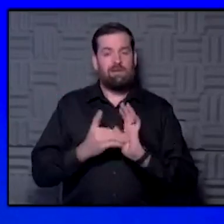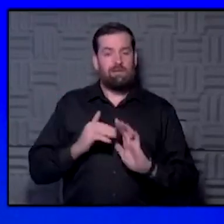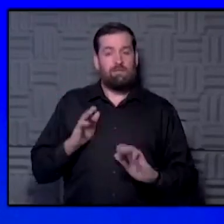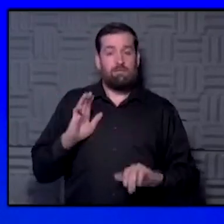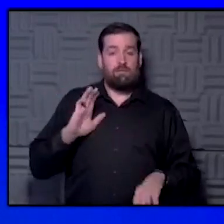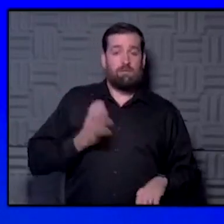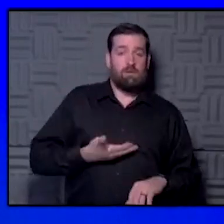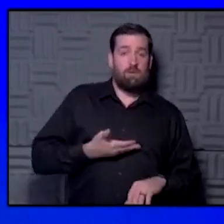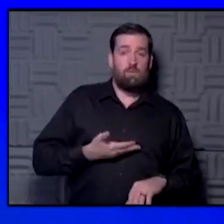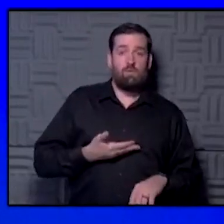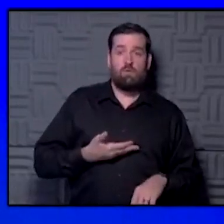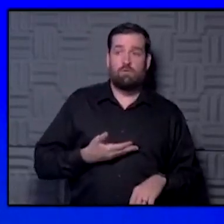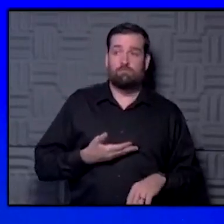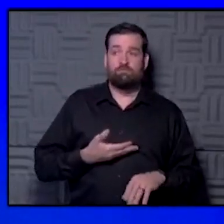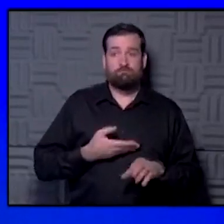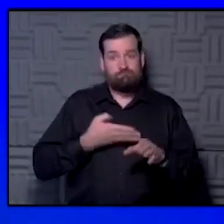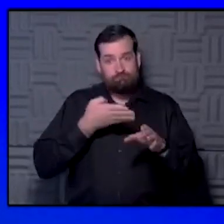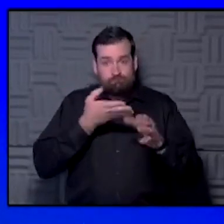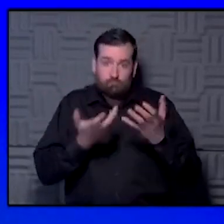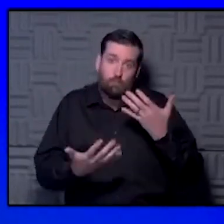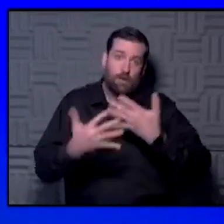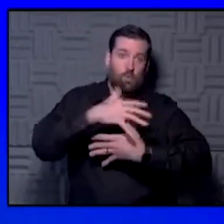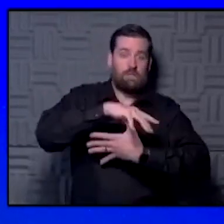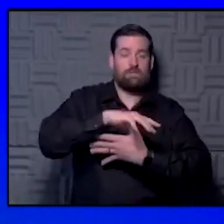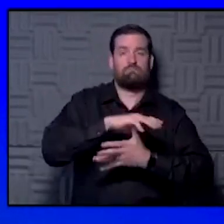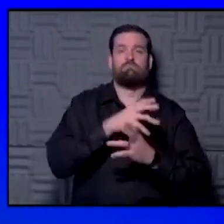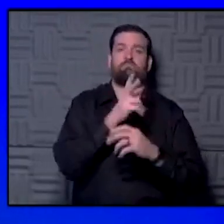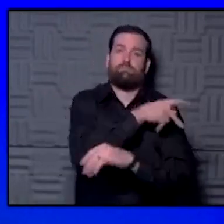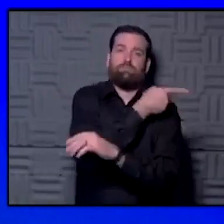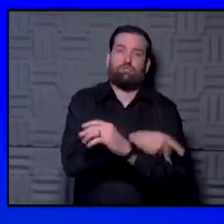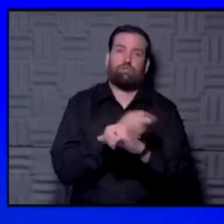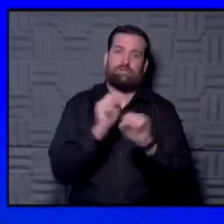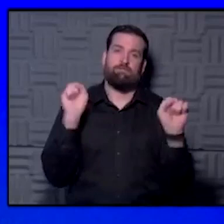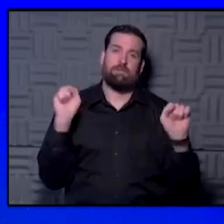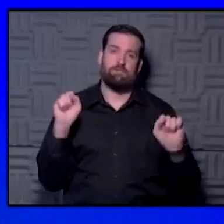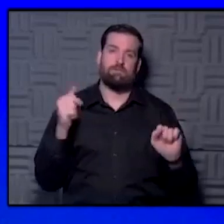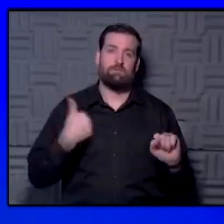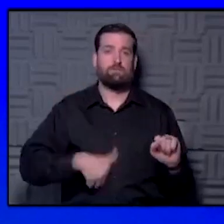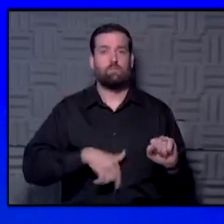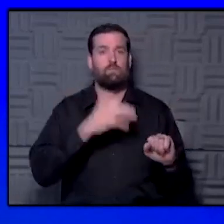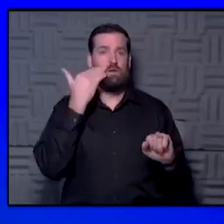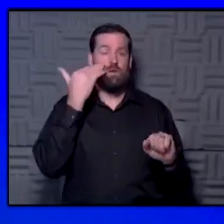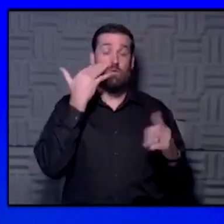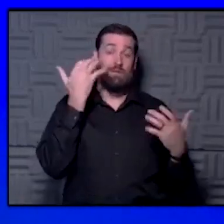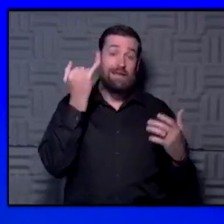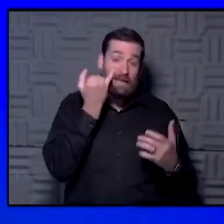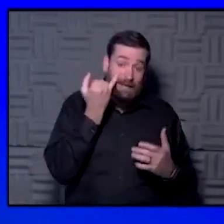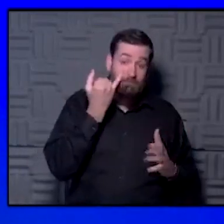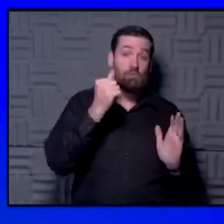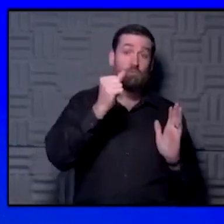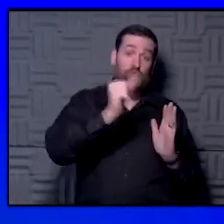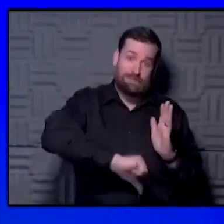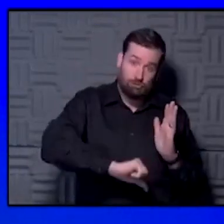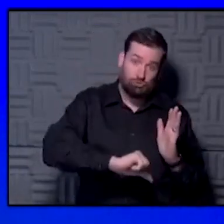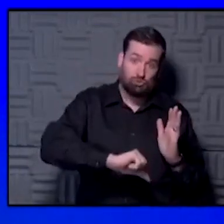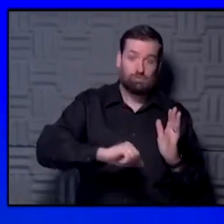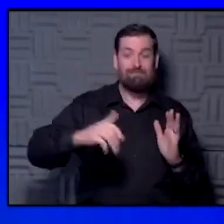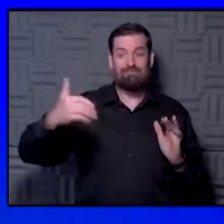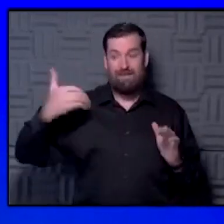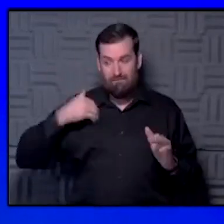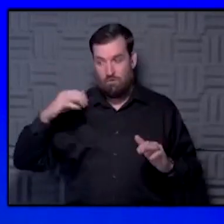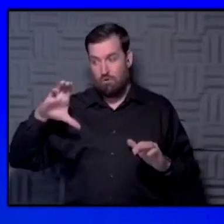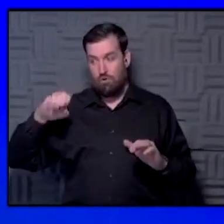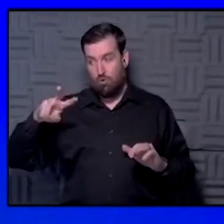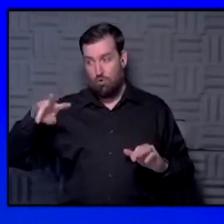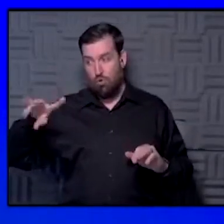main priority is patient safety, and we know that if you undergo a procedure and you have COVID in that